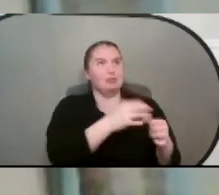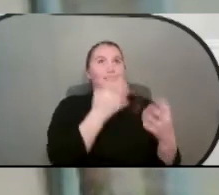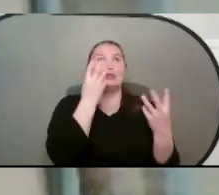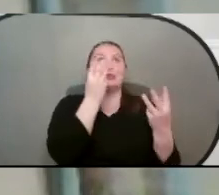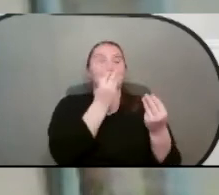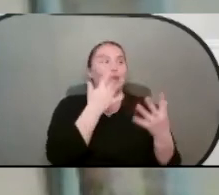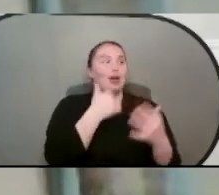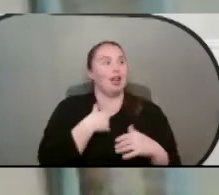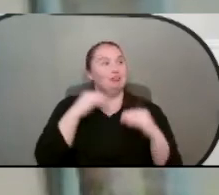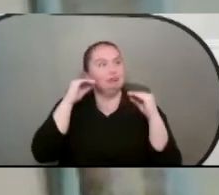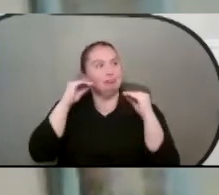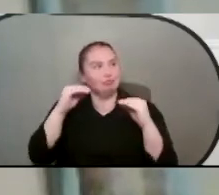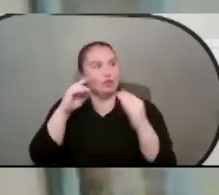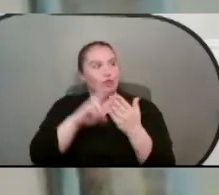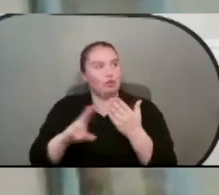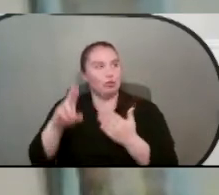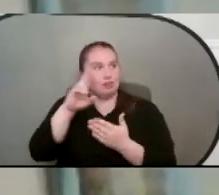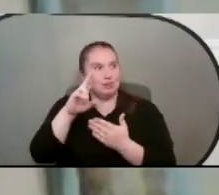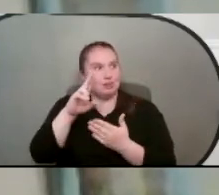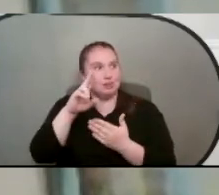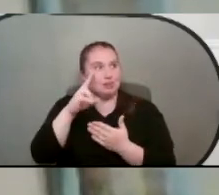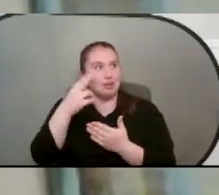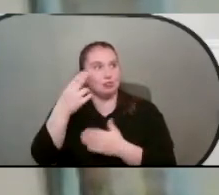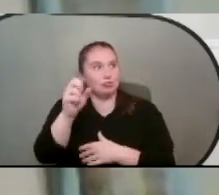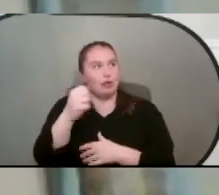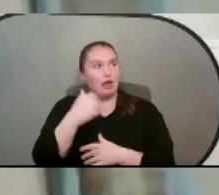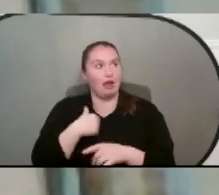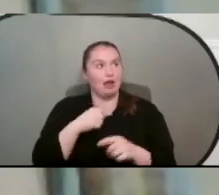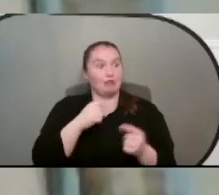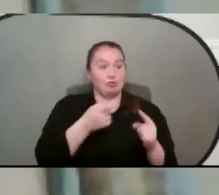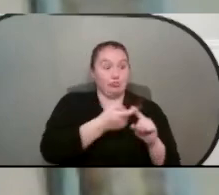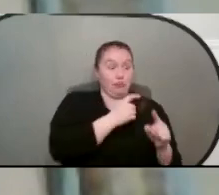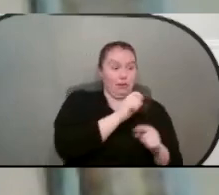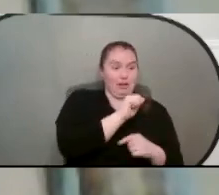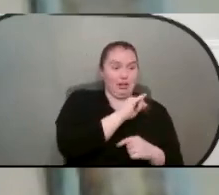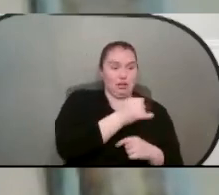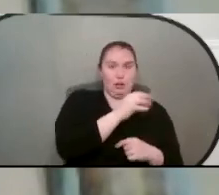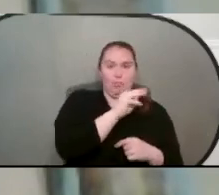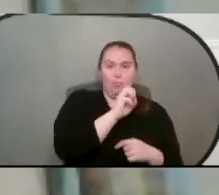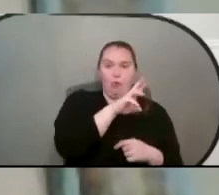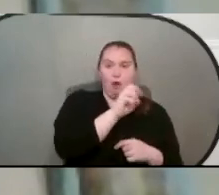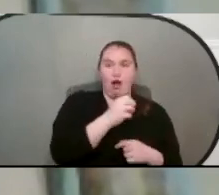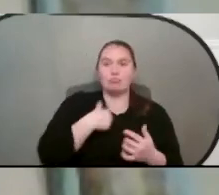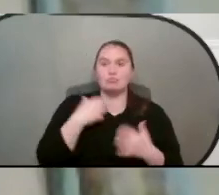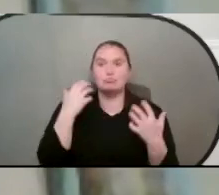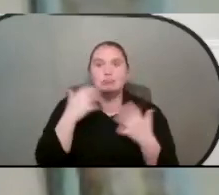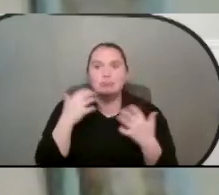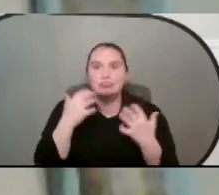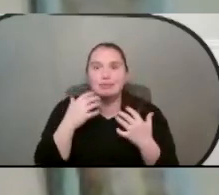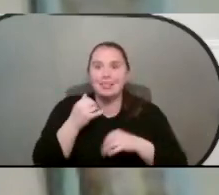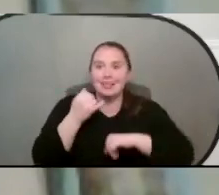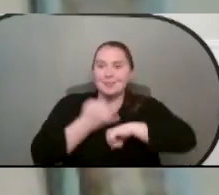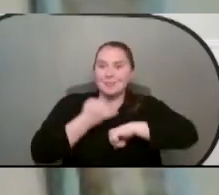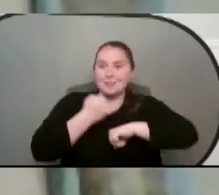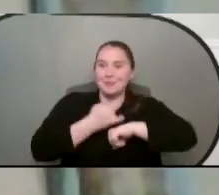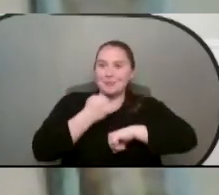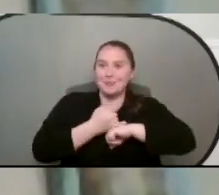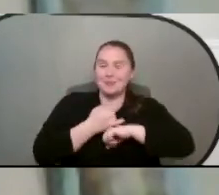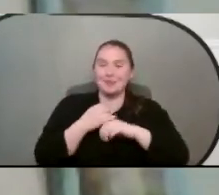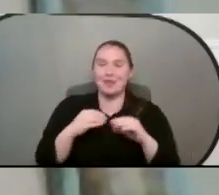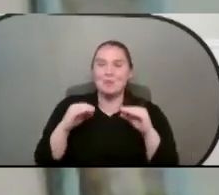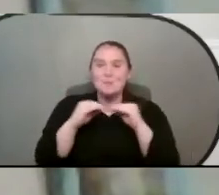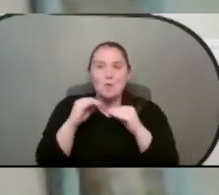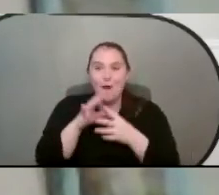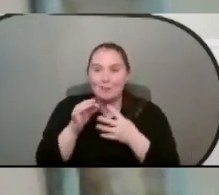taught at university. I came from AJ Moore and I was just amazed at the facilities, how many more, how much more